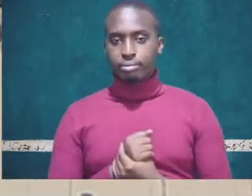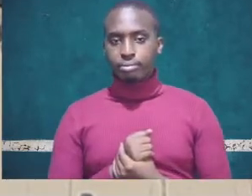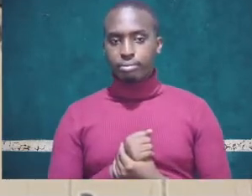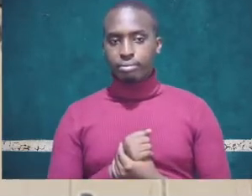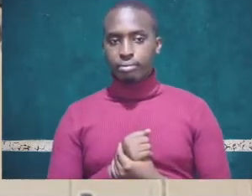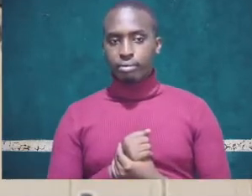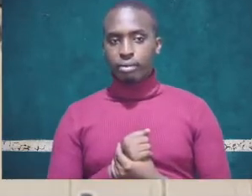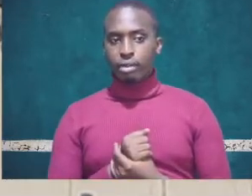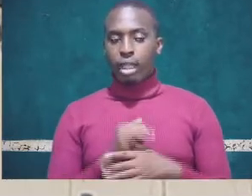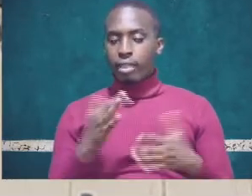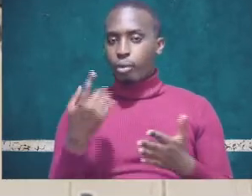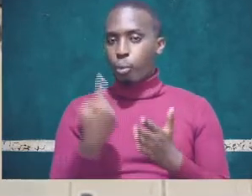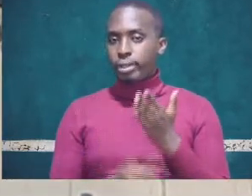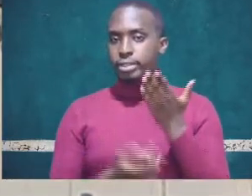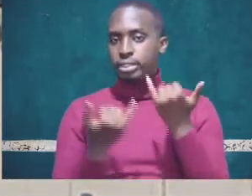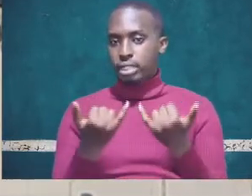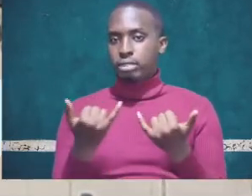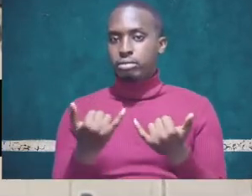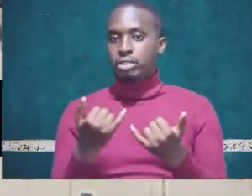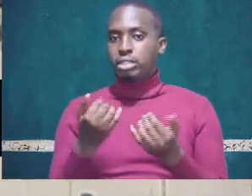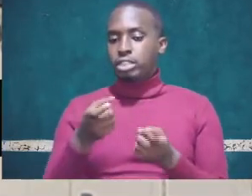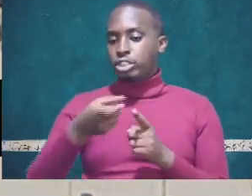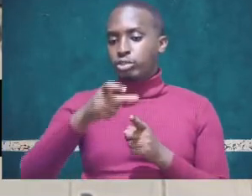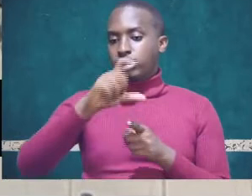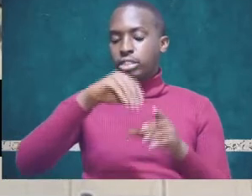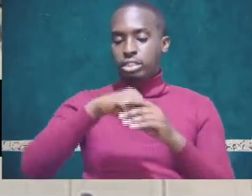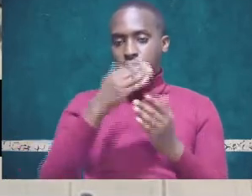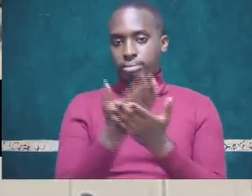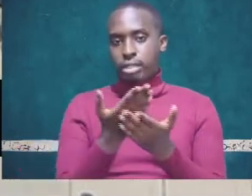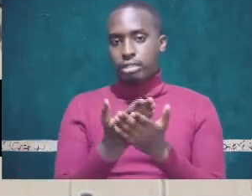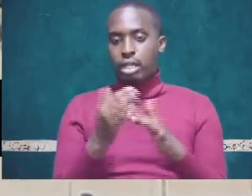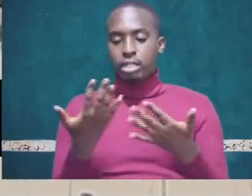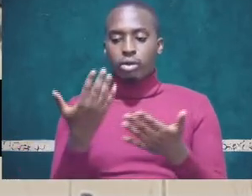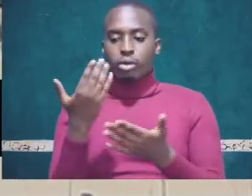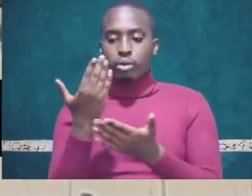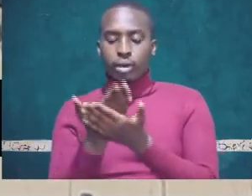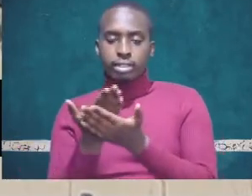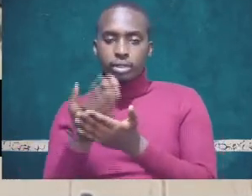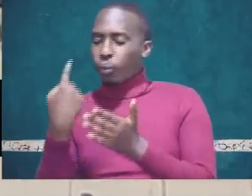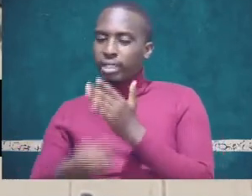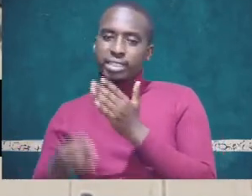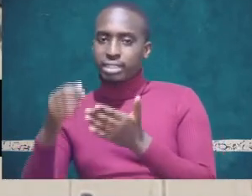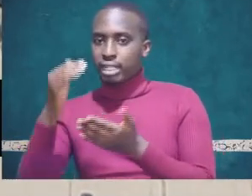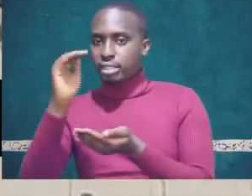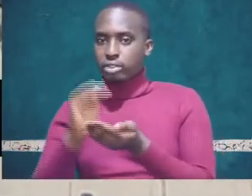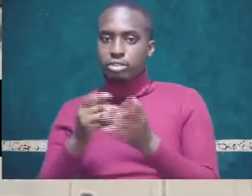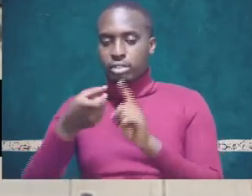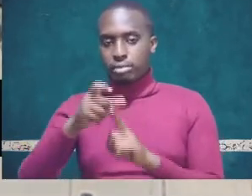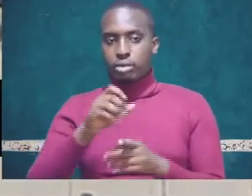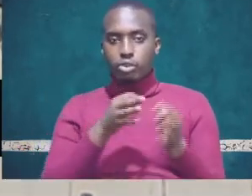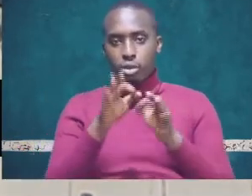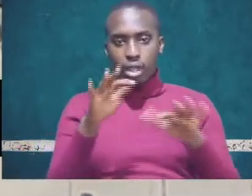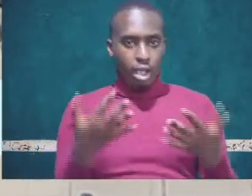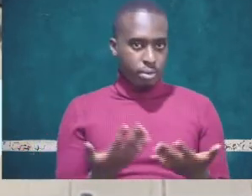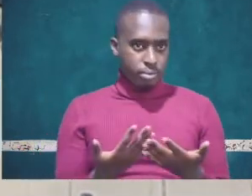So, what is now an increase in demand? What is a decrease in demand? Can you distinguish the two? So an